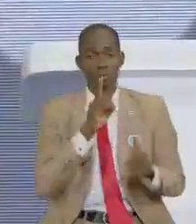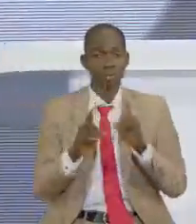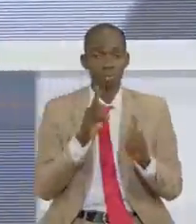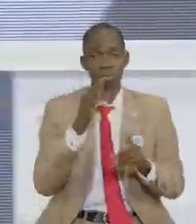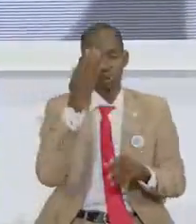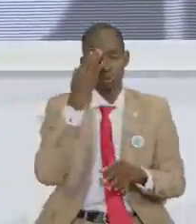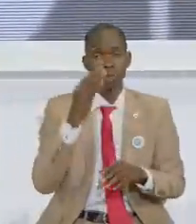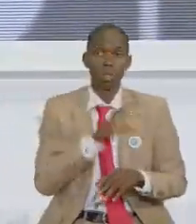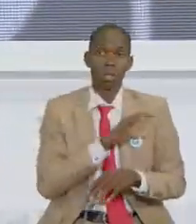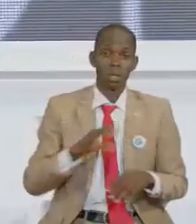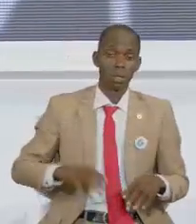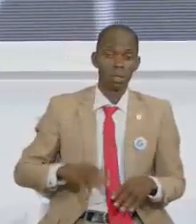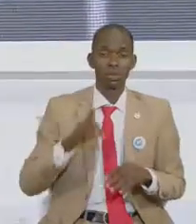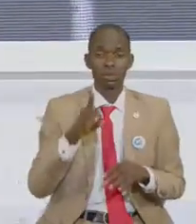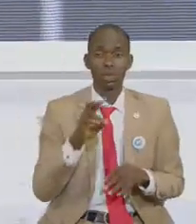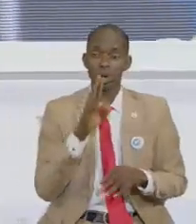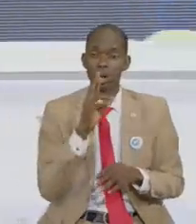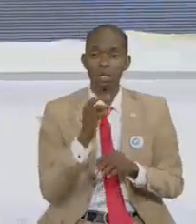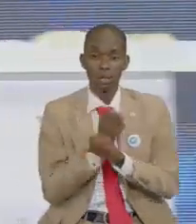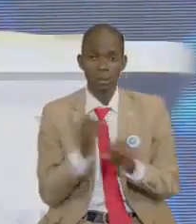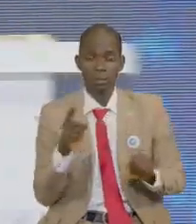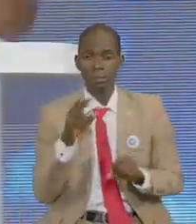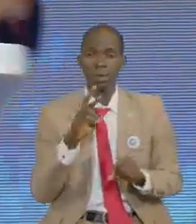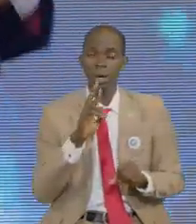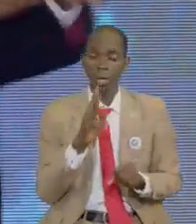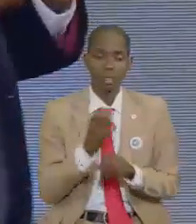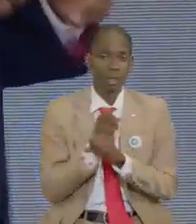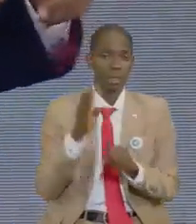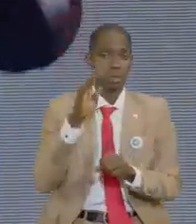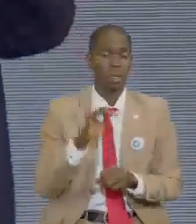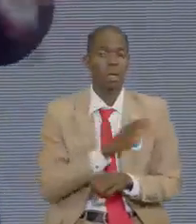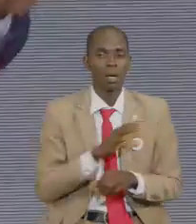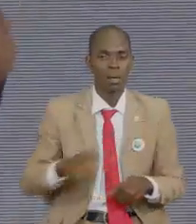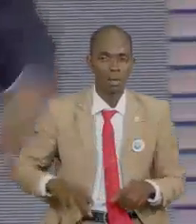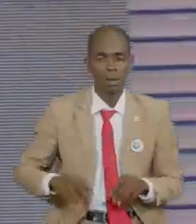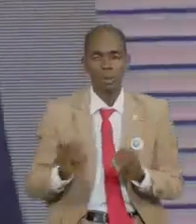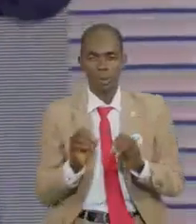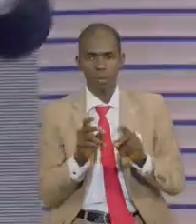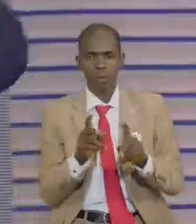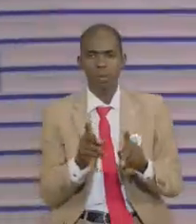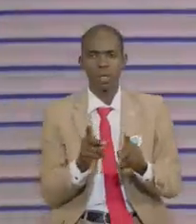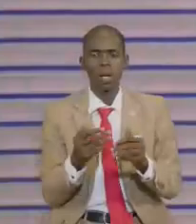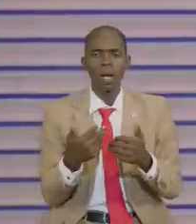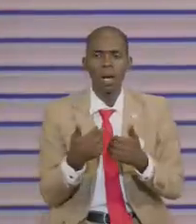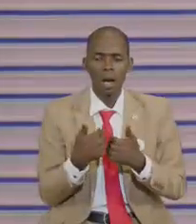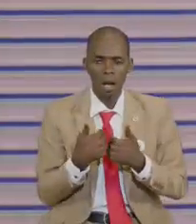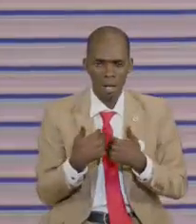you say you are saved by Christ, has that happened to